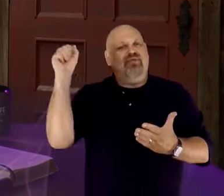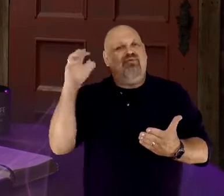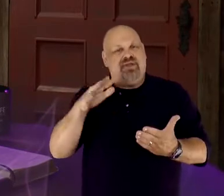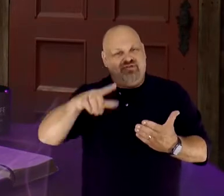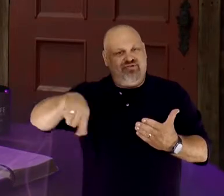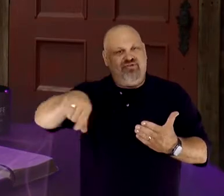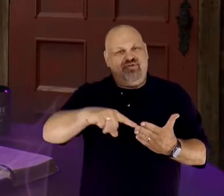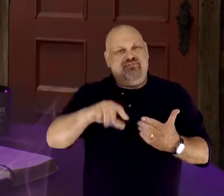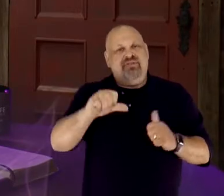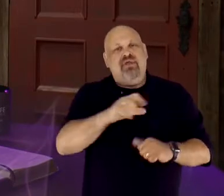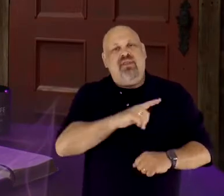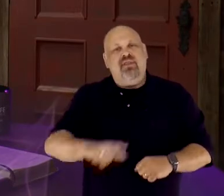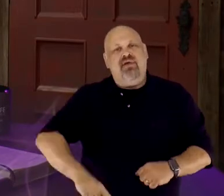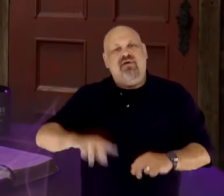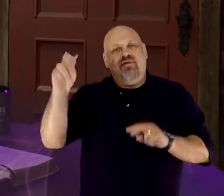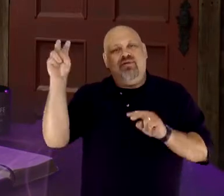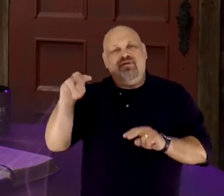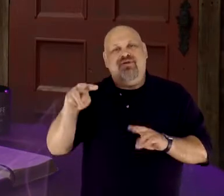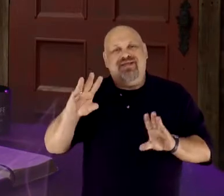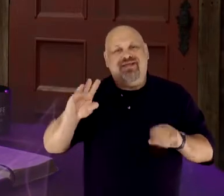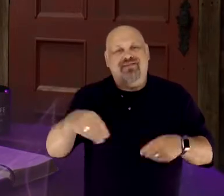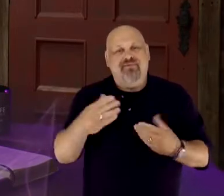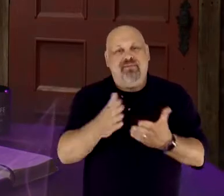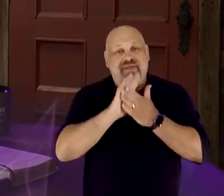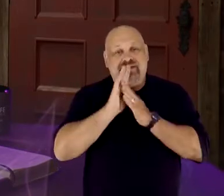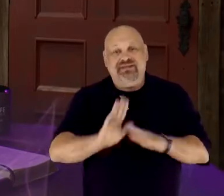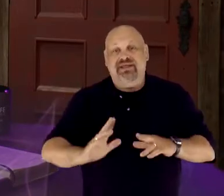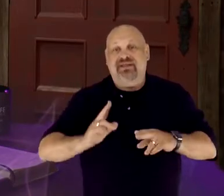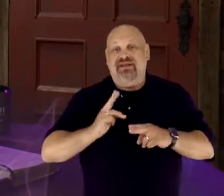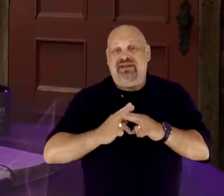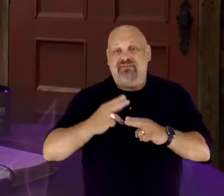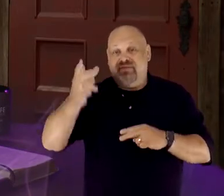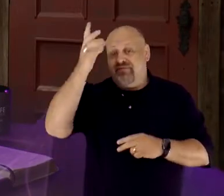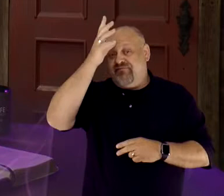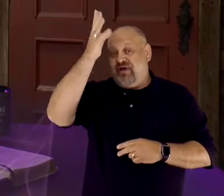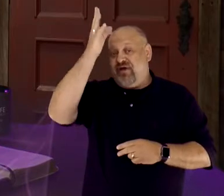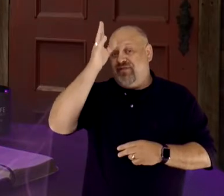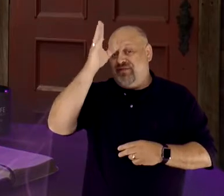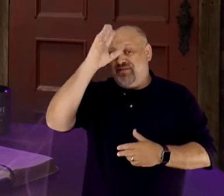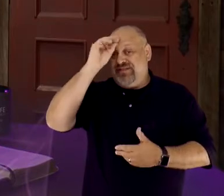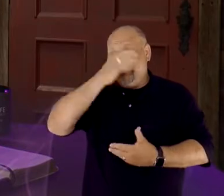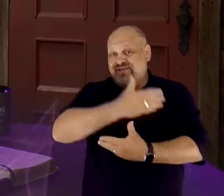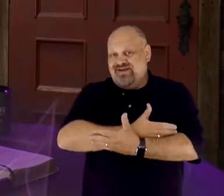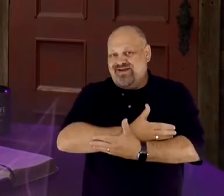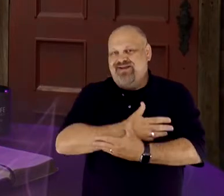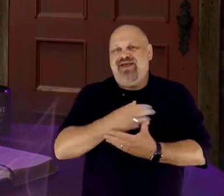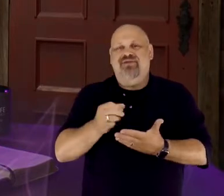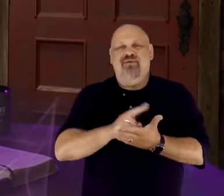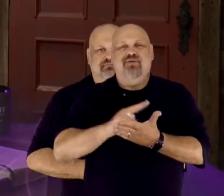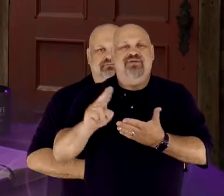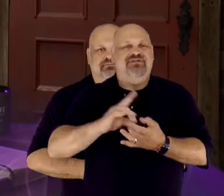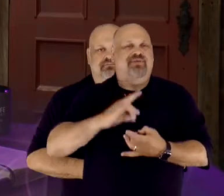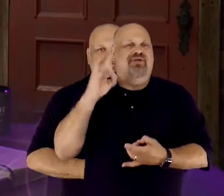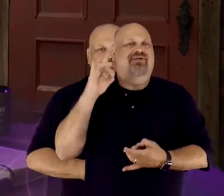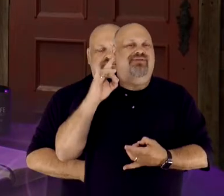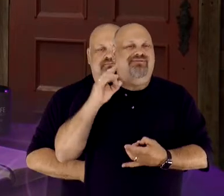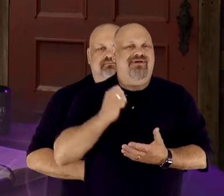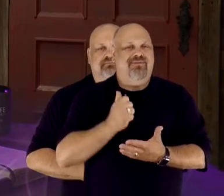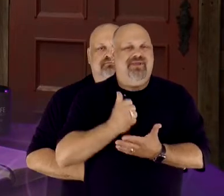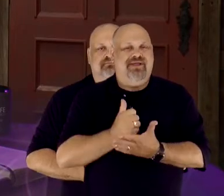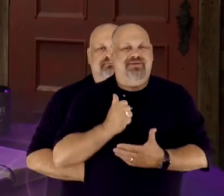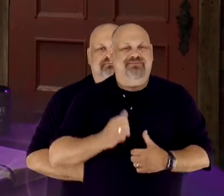be gracious to you. May the Lord look upon you and give you peace. In the name of the Father, and of the Son, and of the Holy